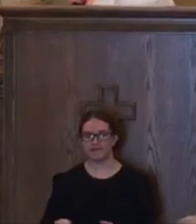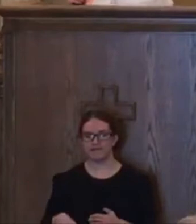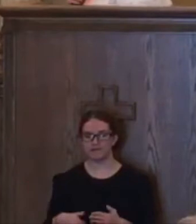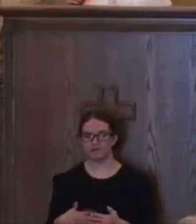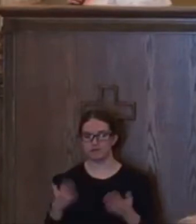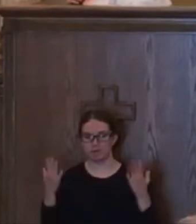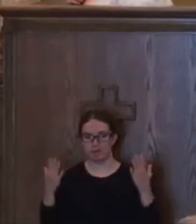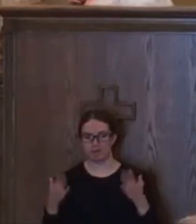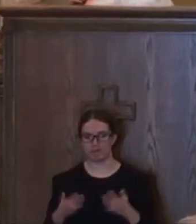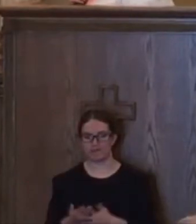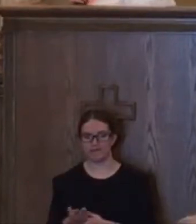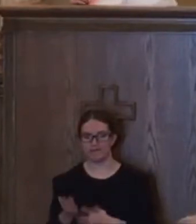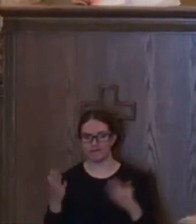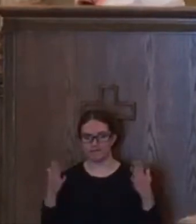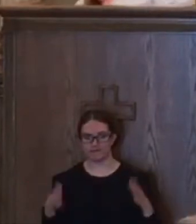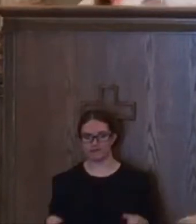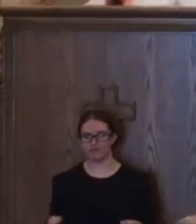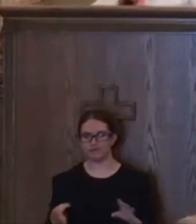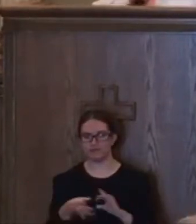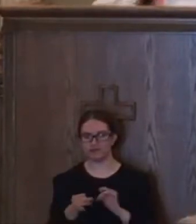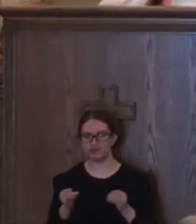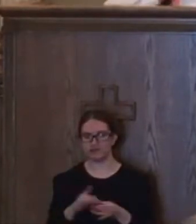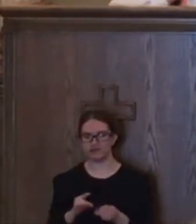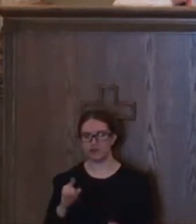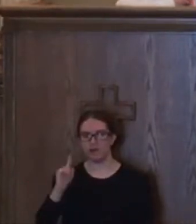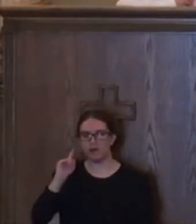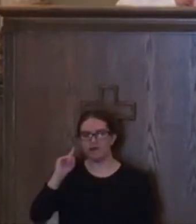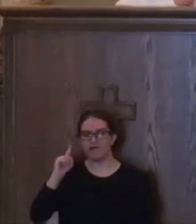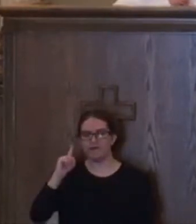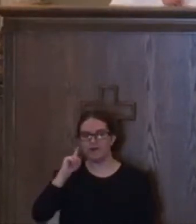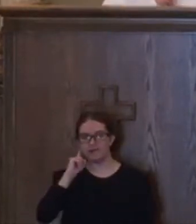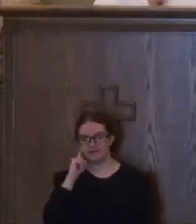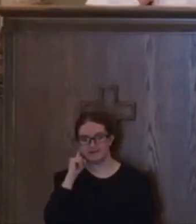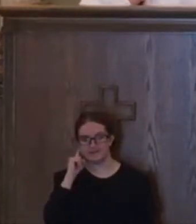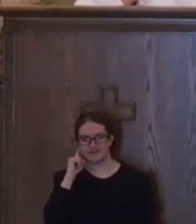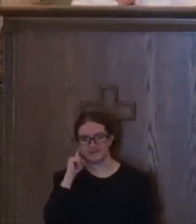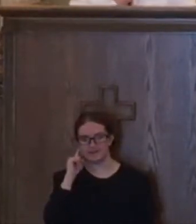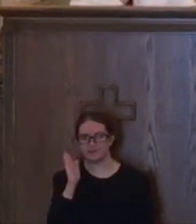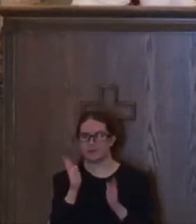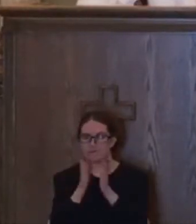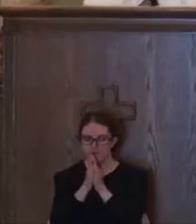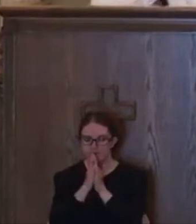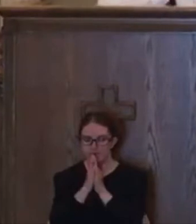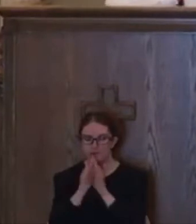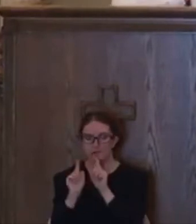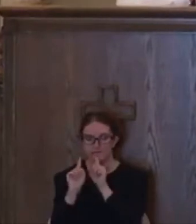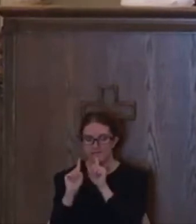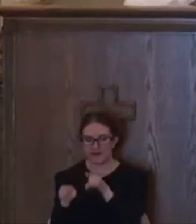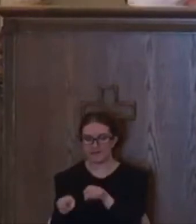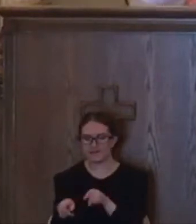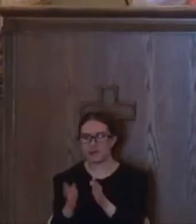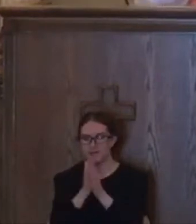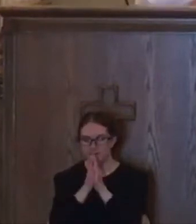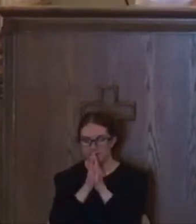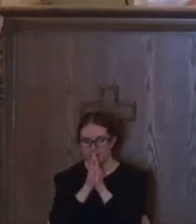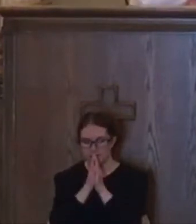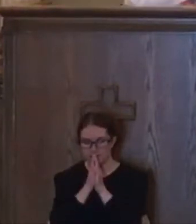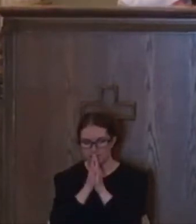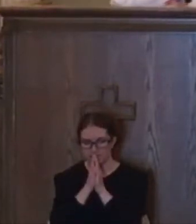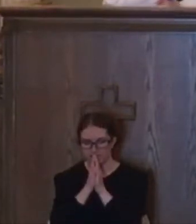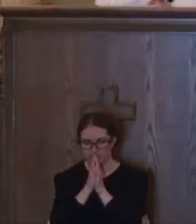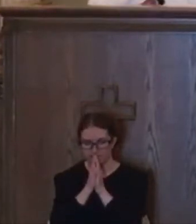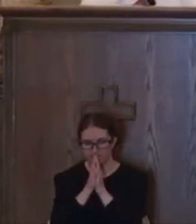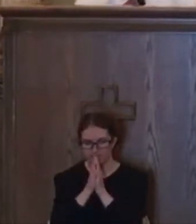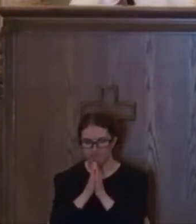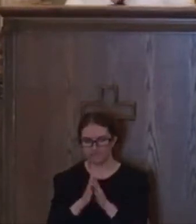this, after it tells us about how he's listening to our prayers and he wants to answer our prayers, and not only is he answering